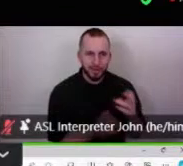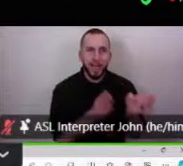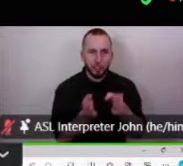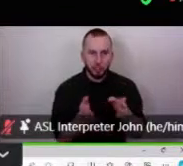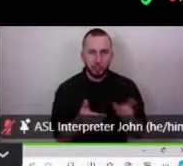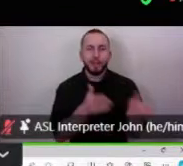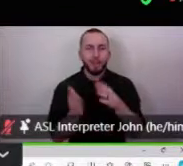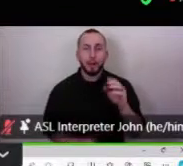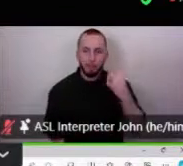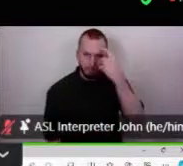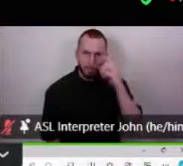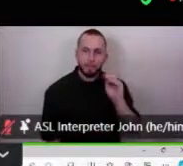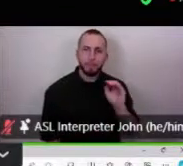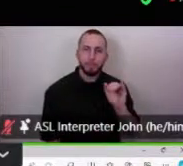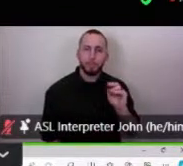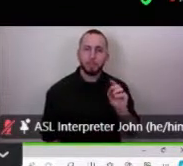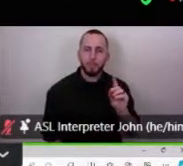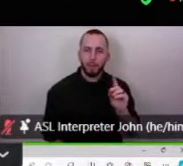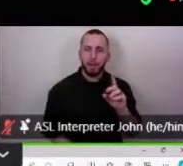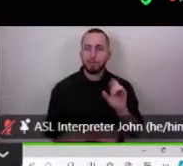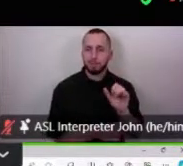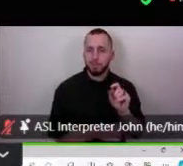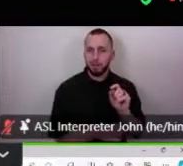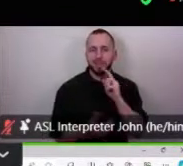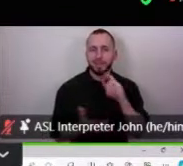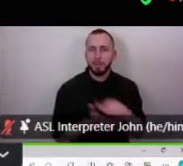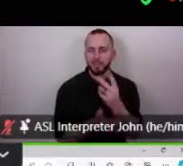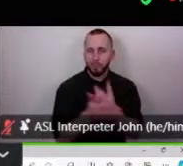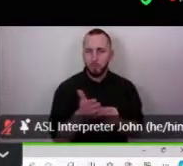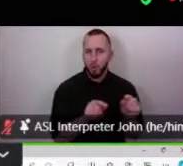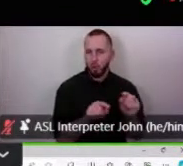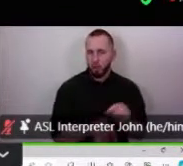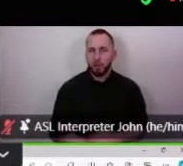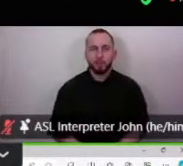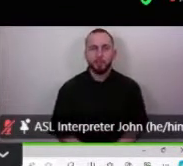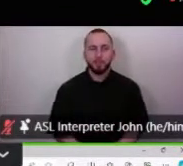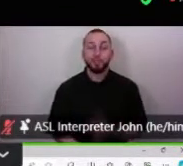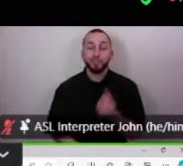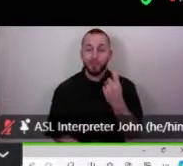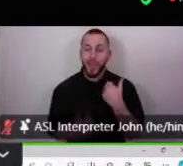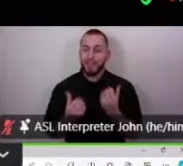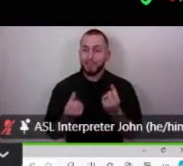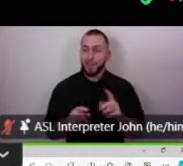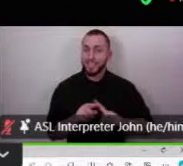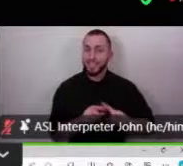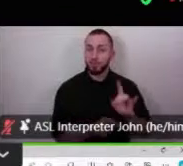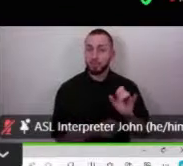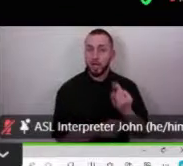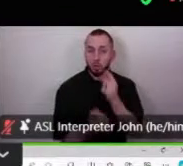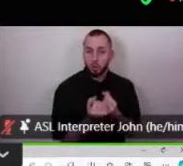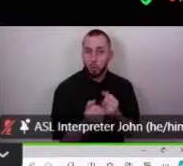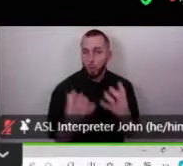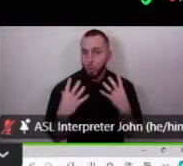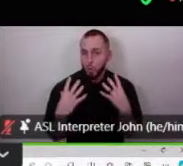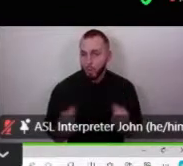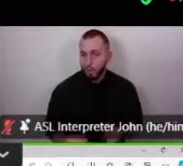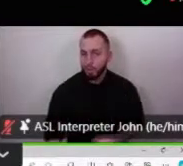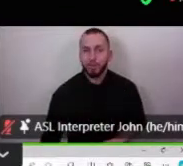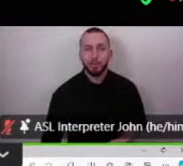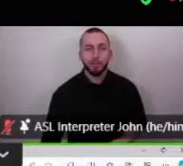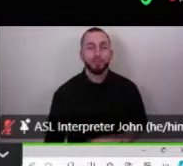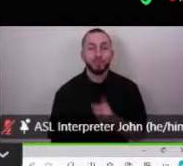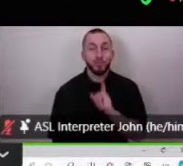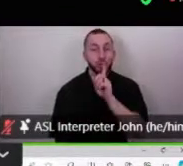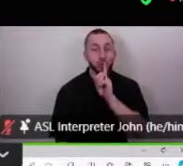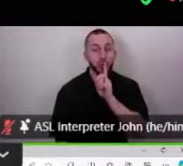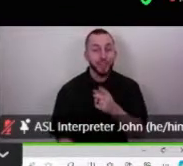think. And what I want to show here is that there's many different diets that support your health. And really what matters